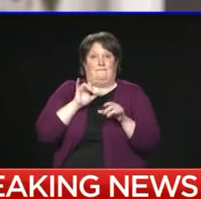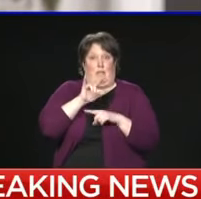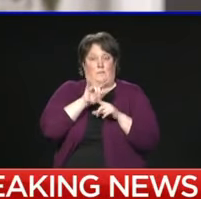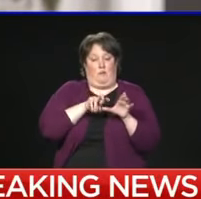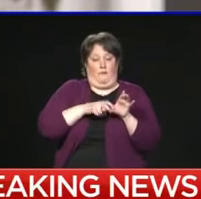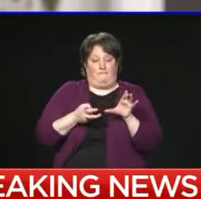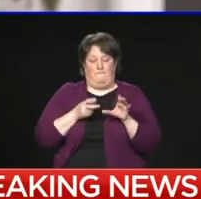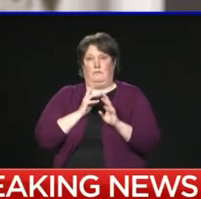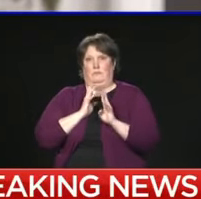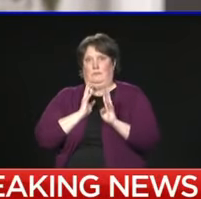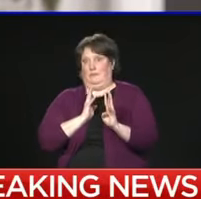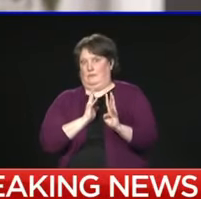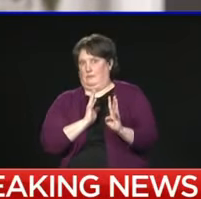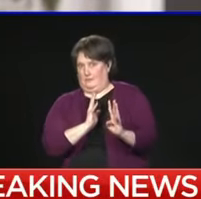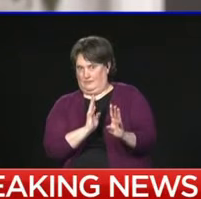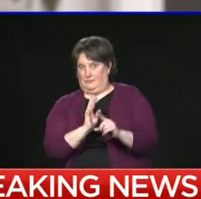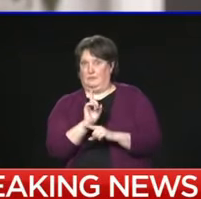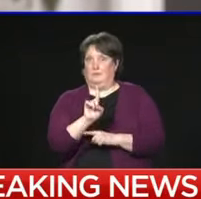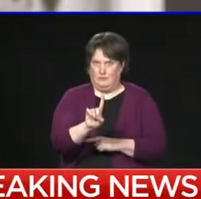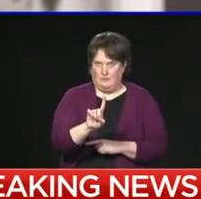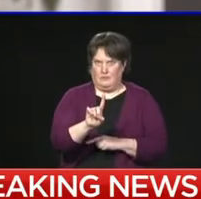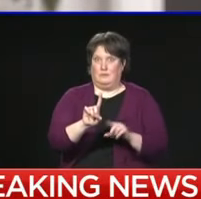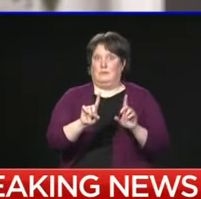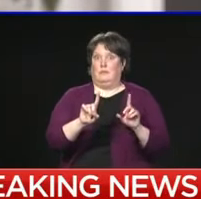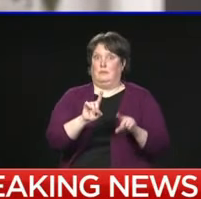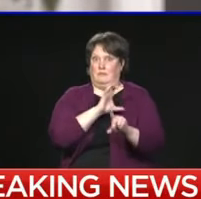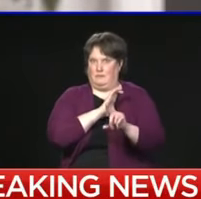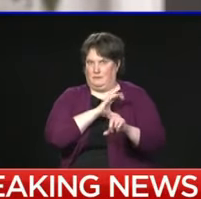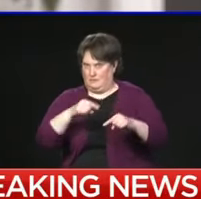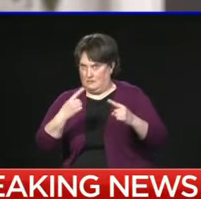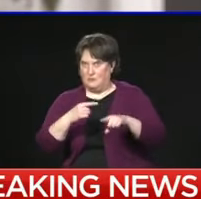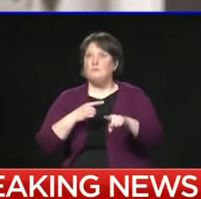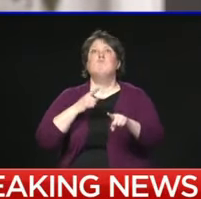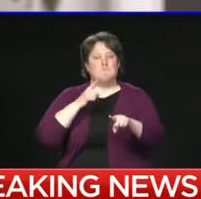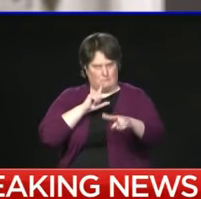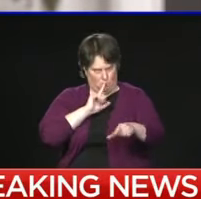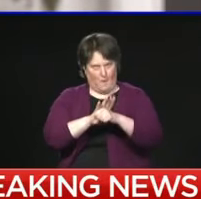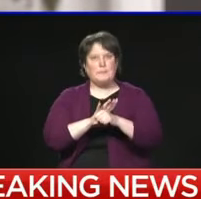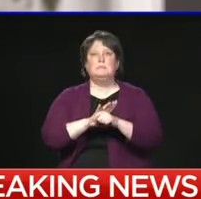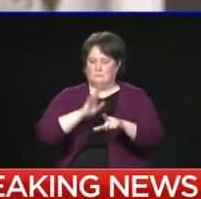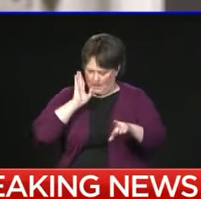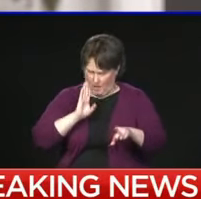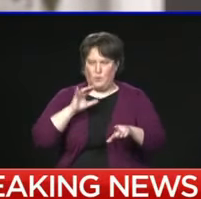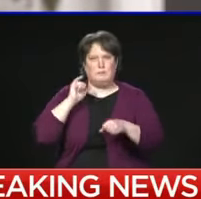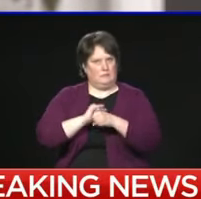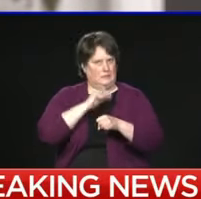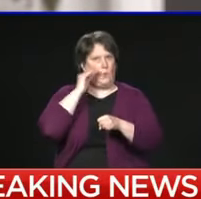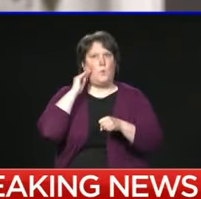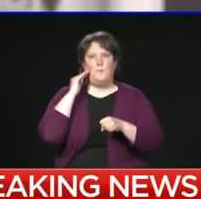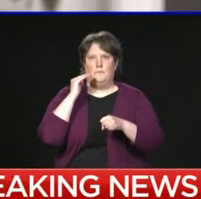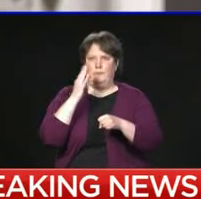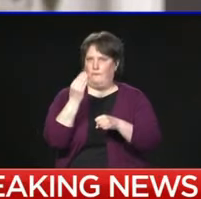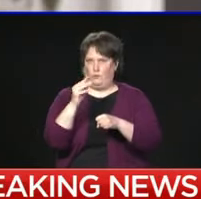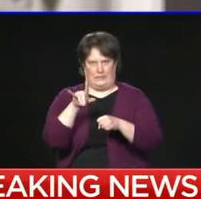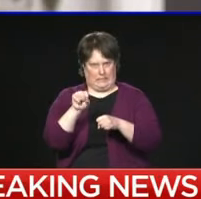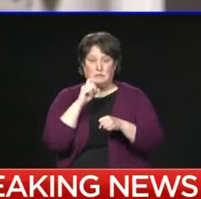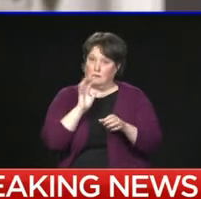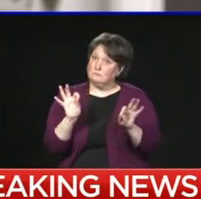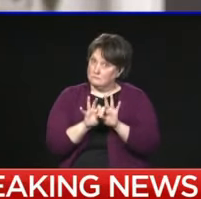their processing when they arrive that they will self-isolate for 14 days. That is an important thing. And Canadians